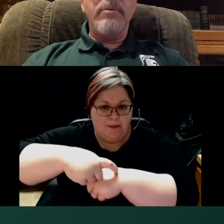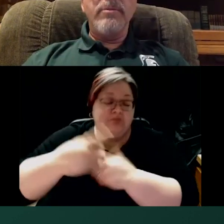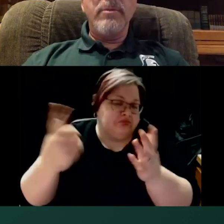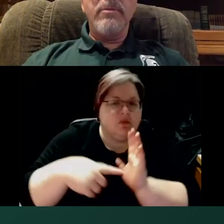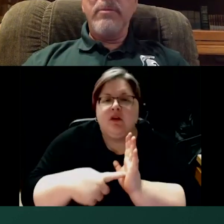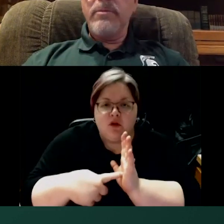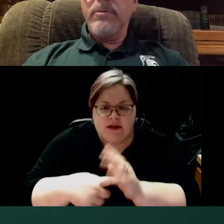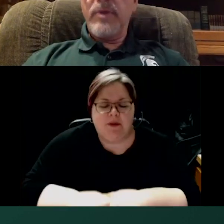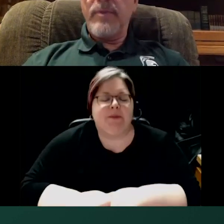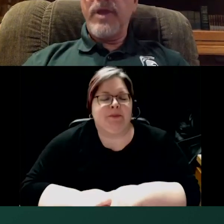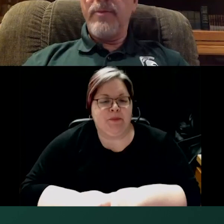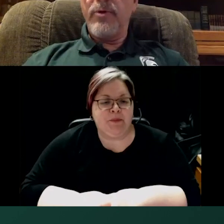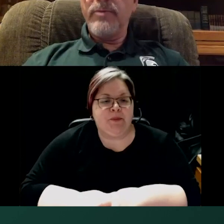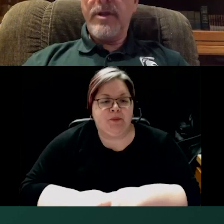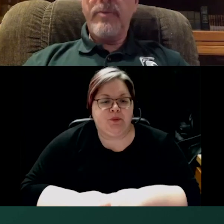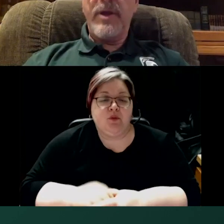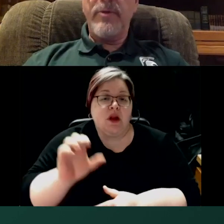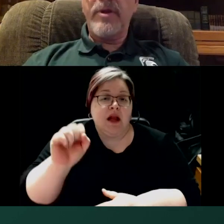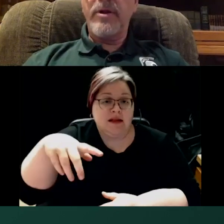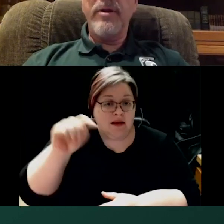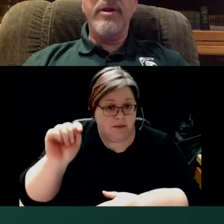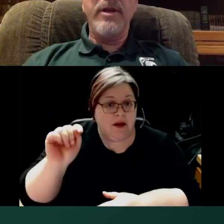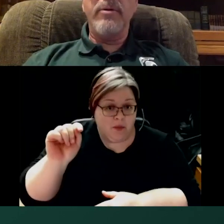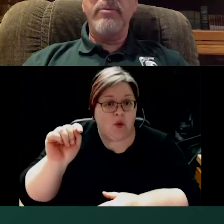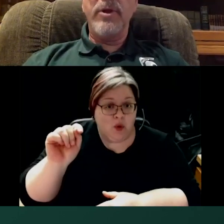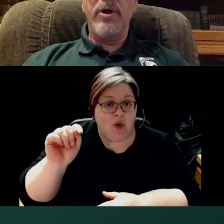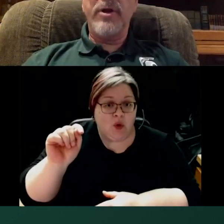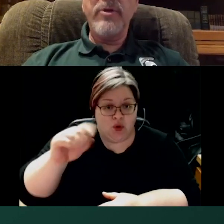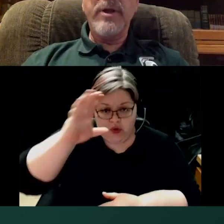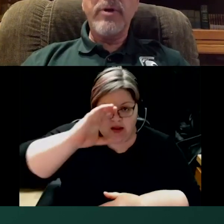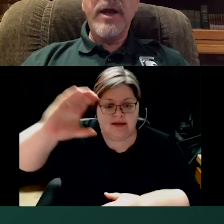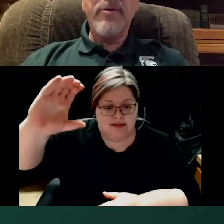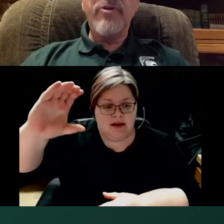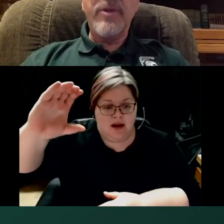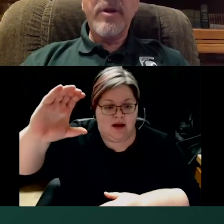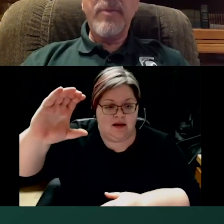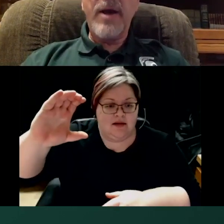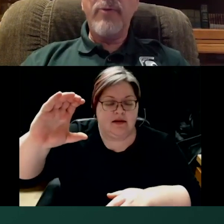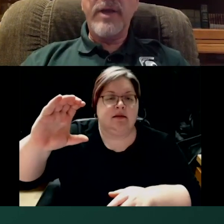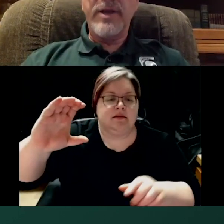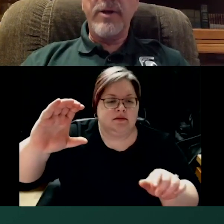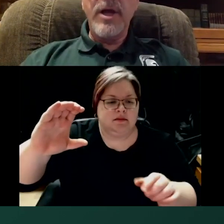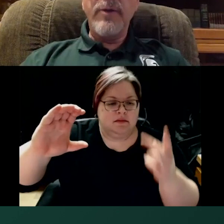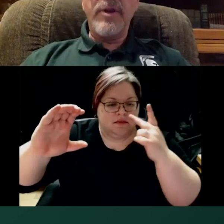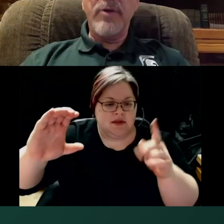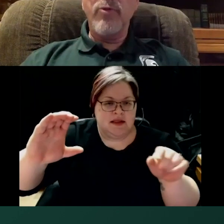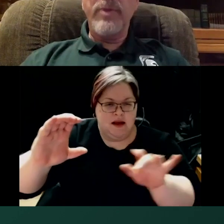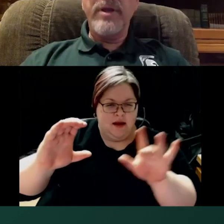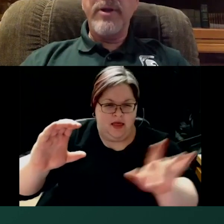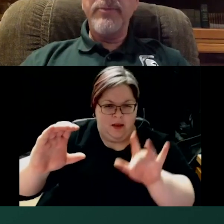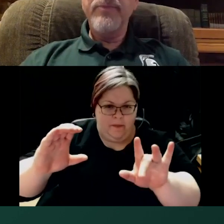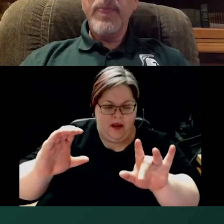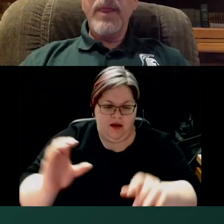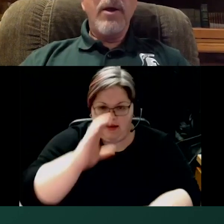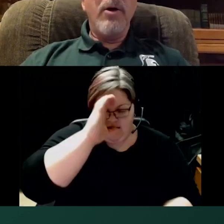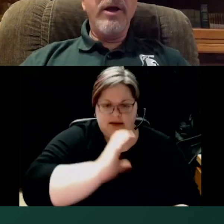in September, the sun is near the autumnal equinox, which is this spot right here. The sun will be in